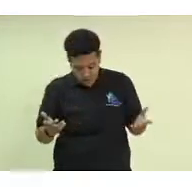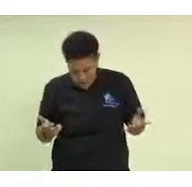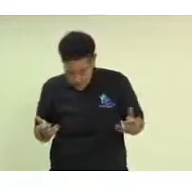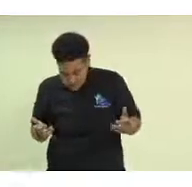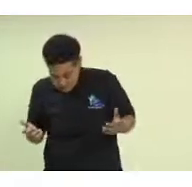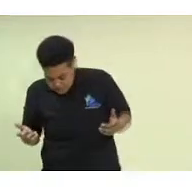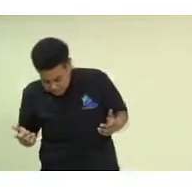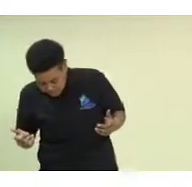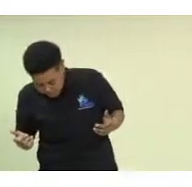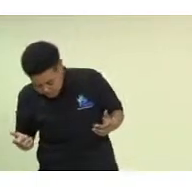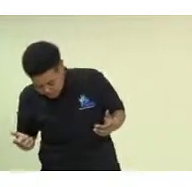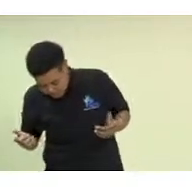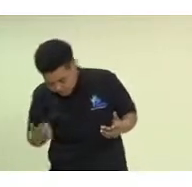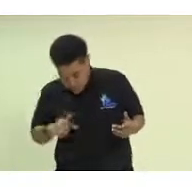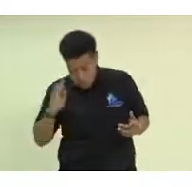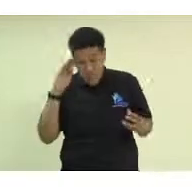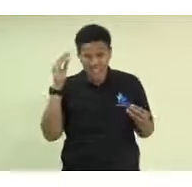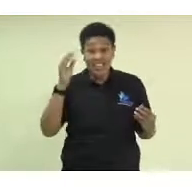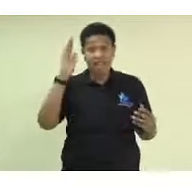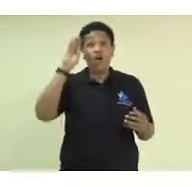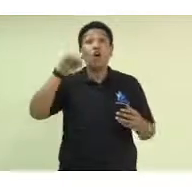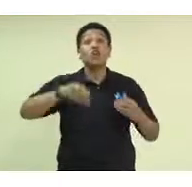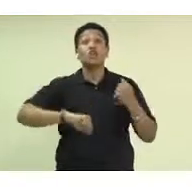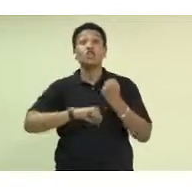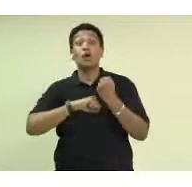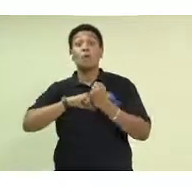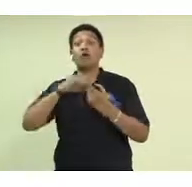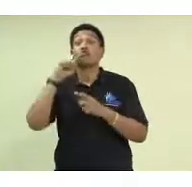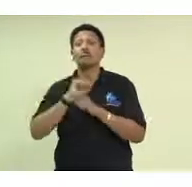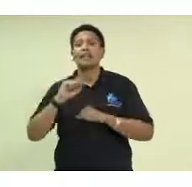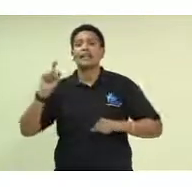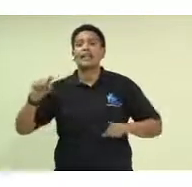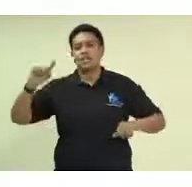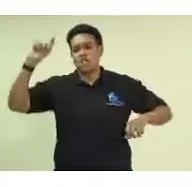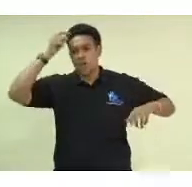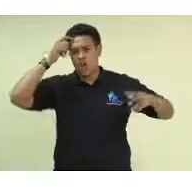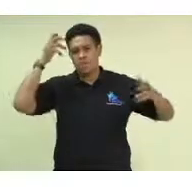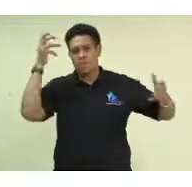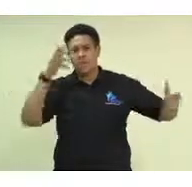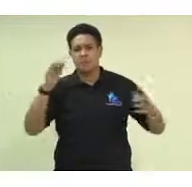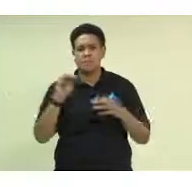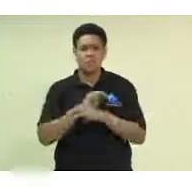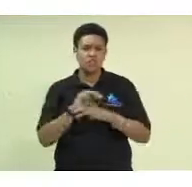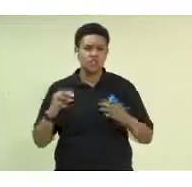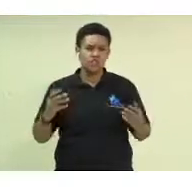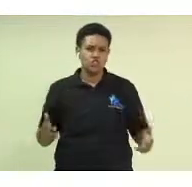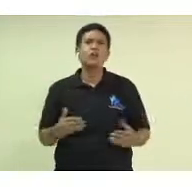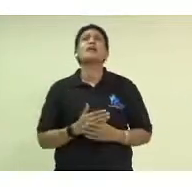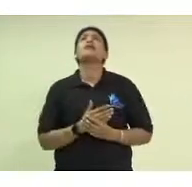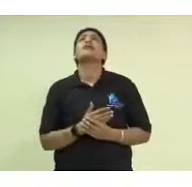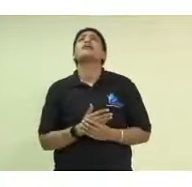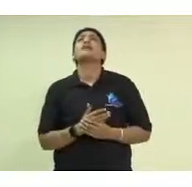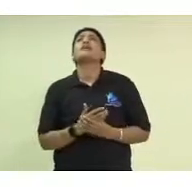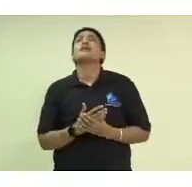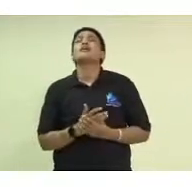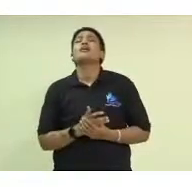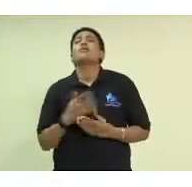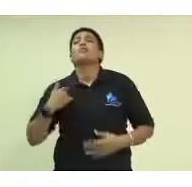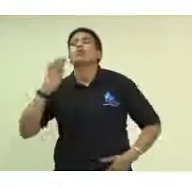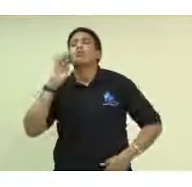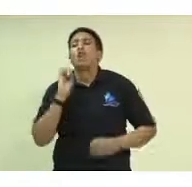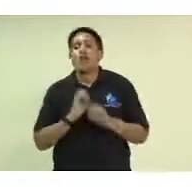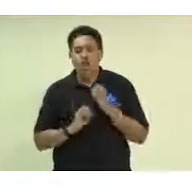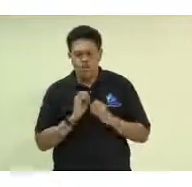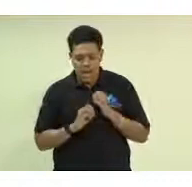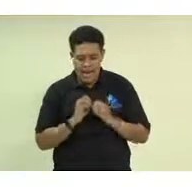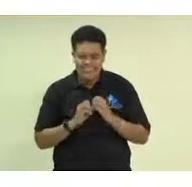So we will give all the support that is necessary, meaning the government, the ministry. We will correct